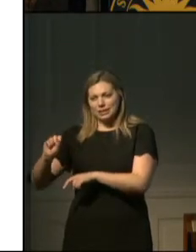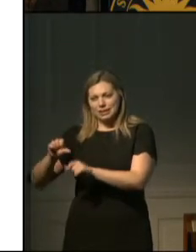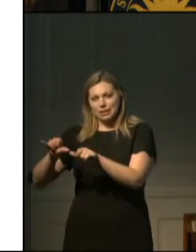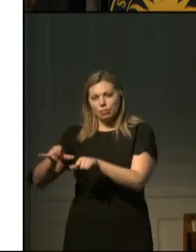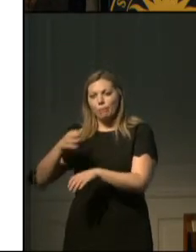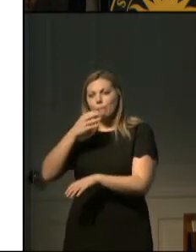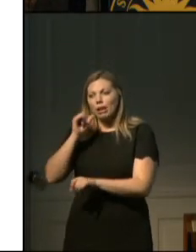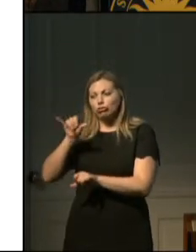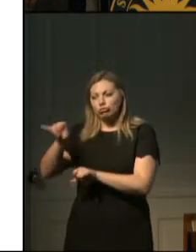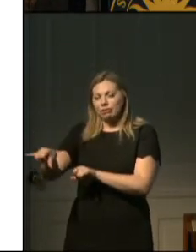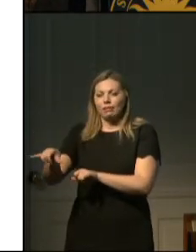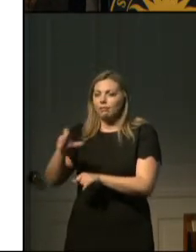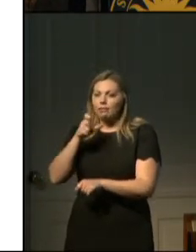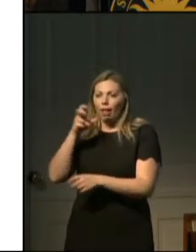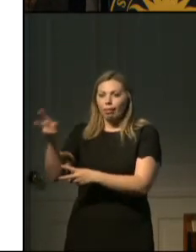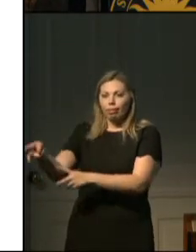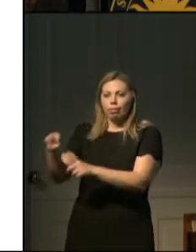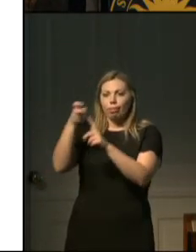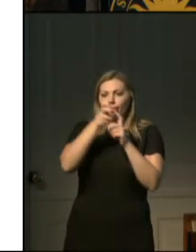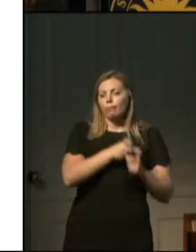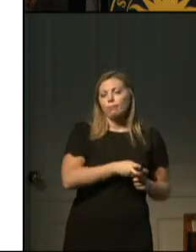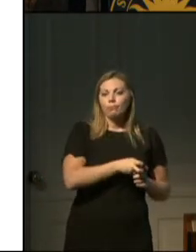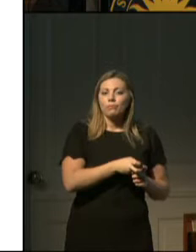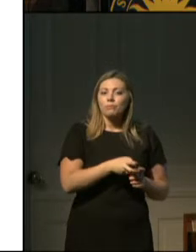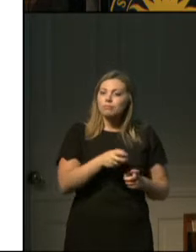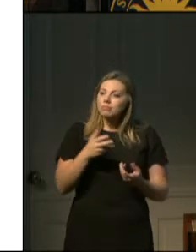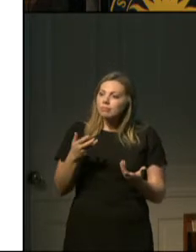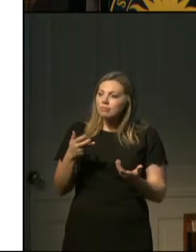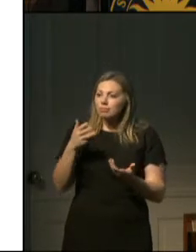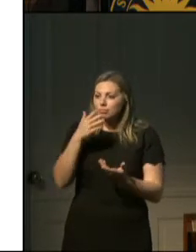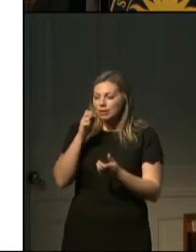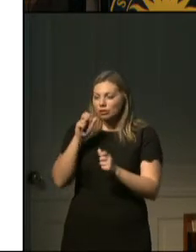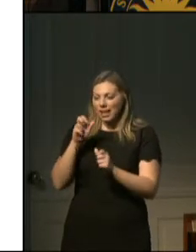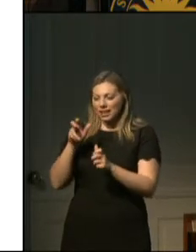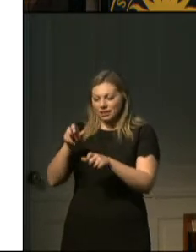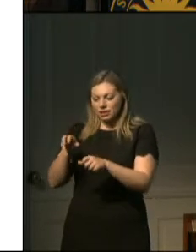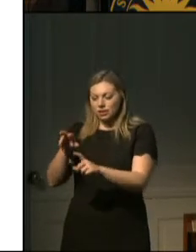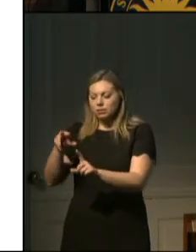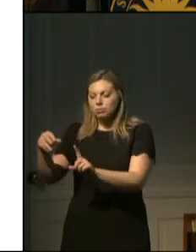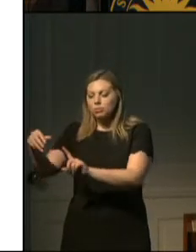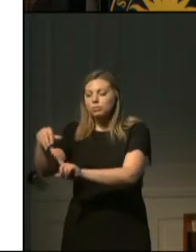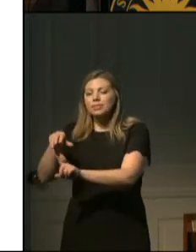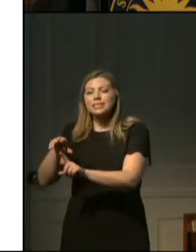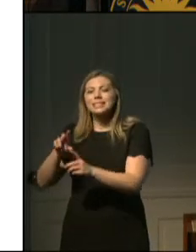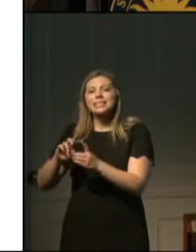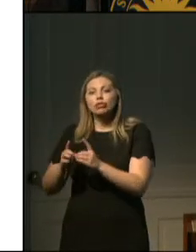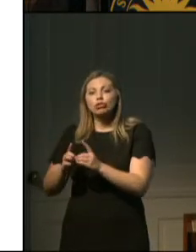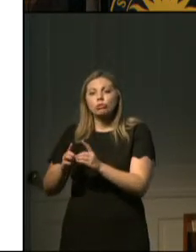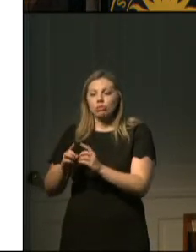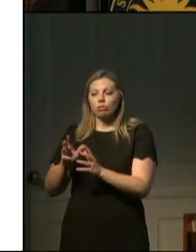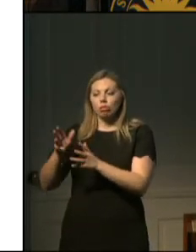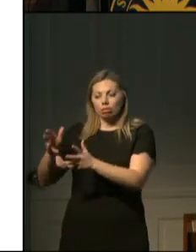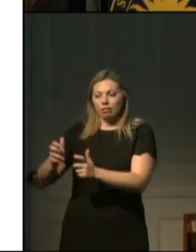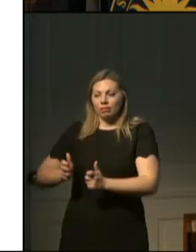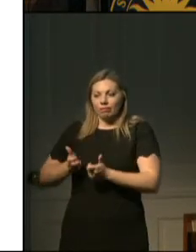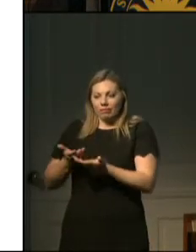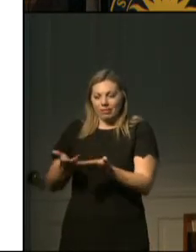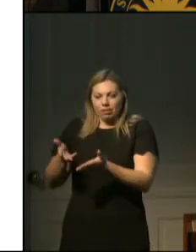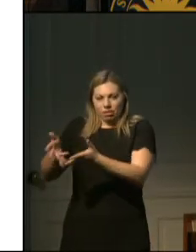now capture digital collections and leave the living animal there as well. So